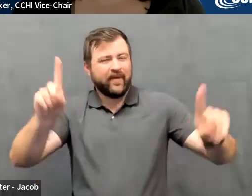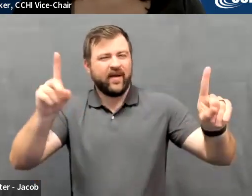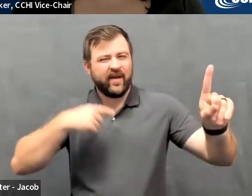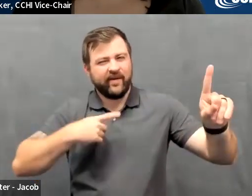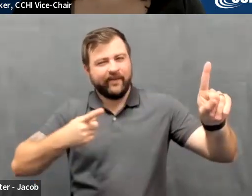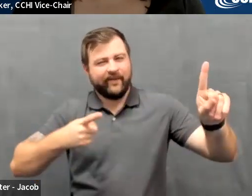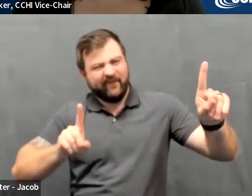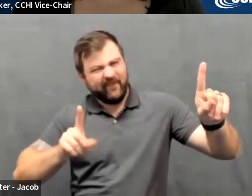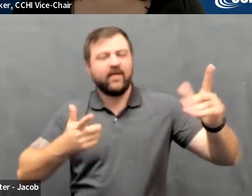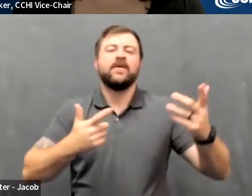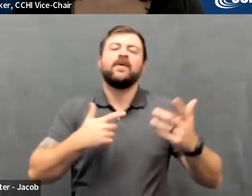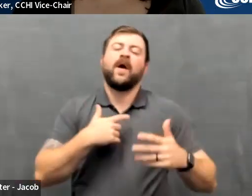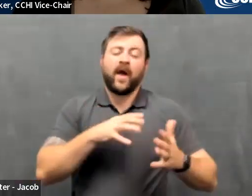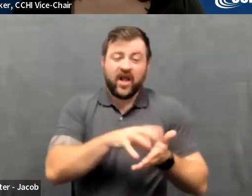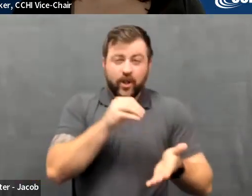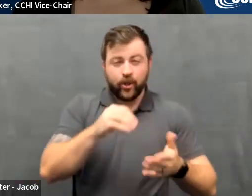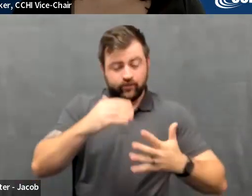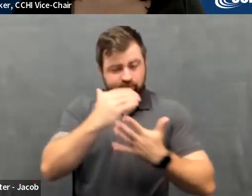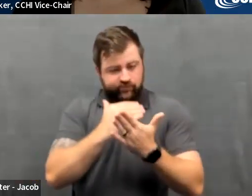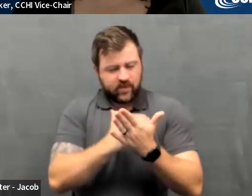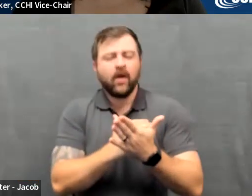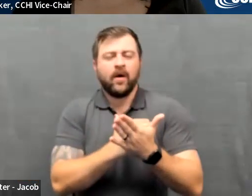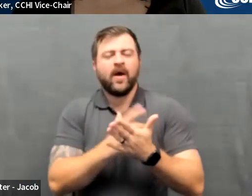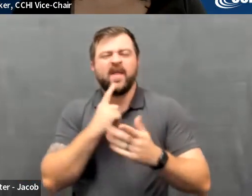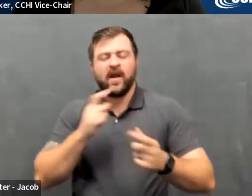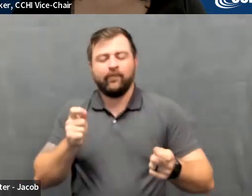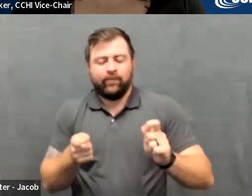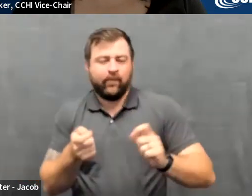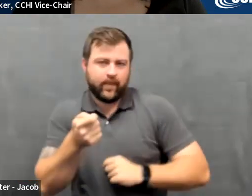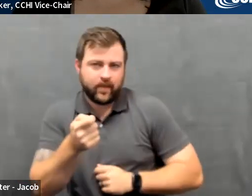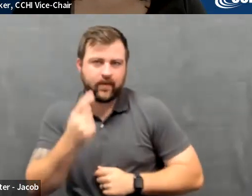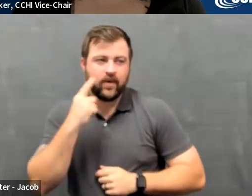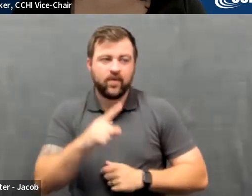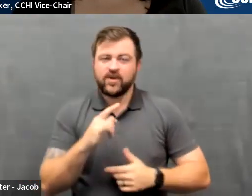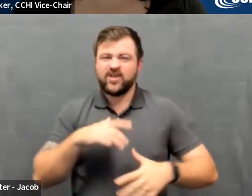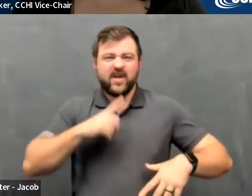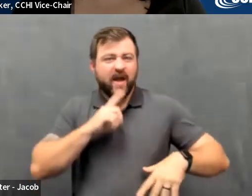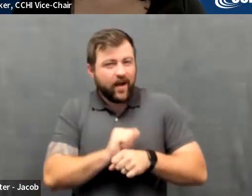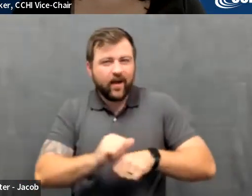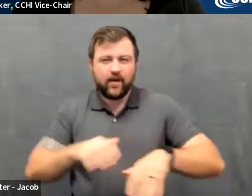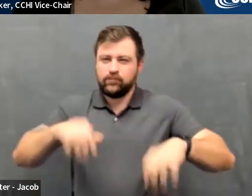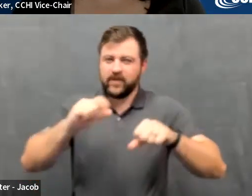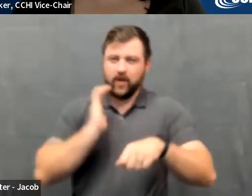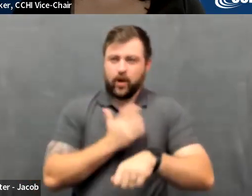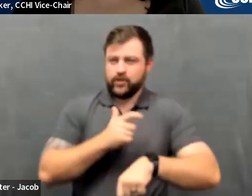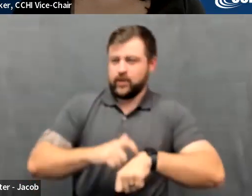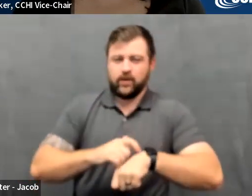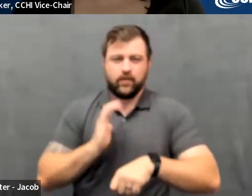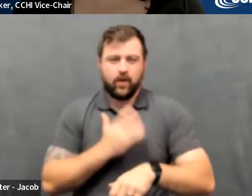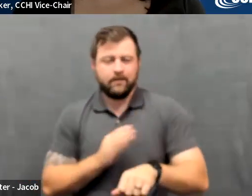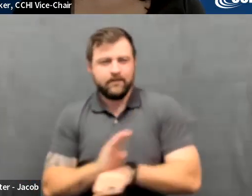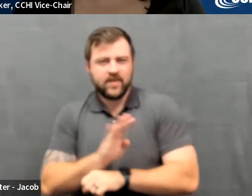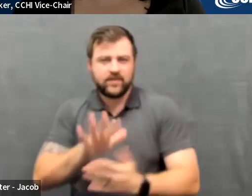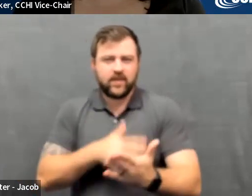recipe and then I tweak it a little bit. And likewise, I feel like if we're taking the time out of our busy schedules to